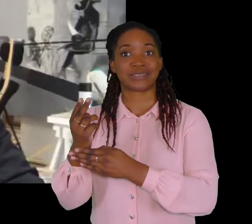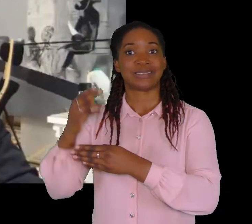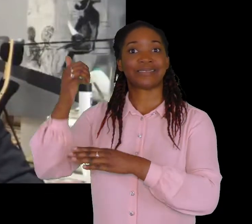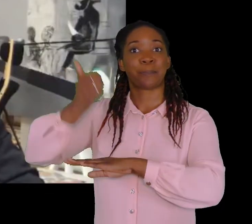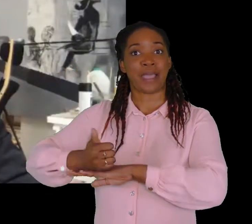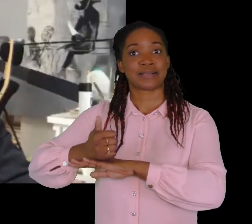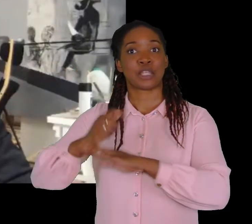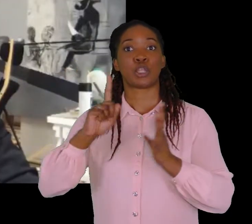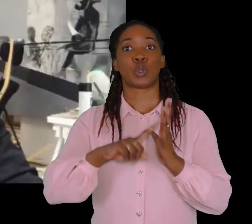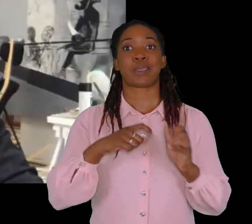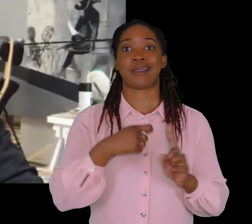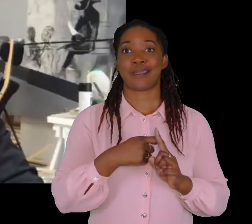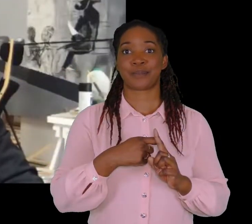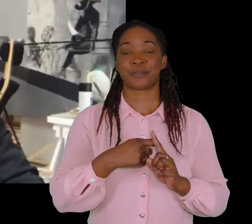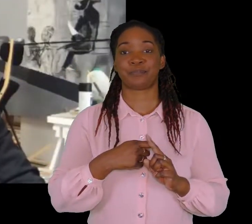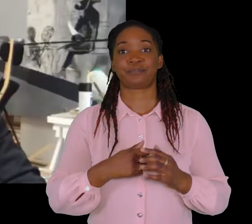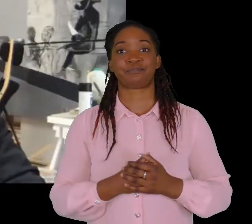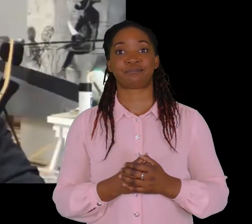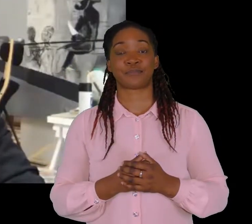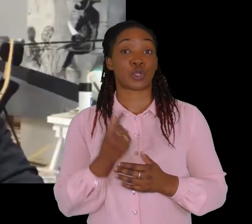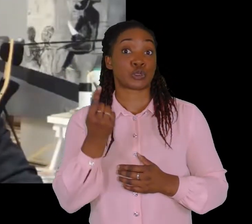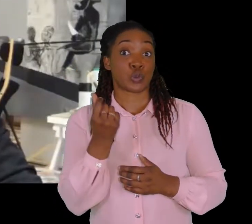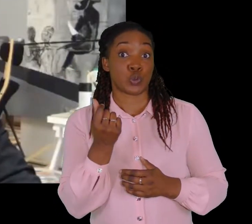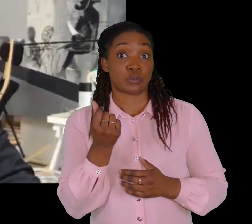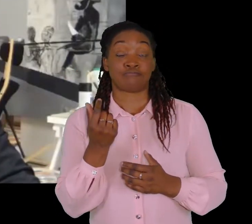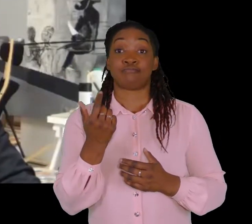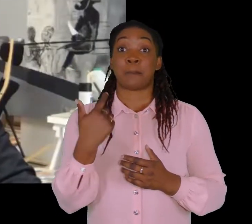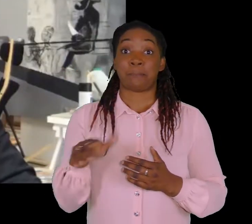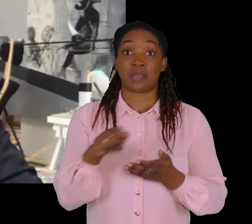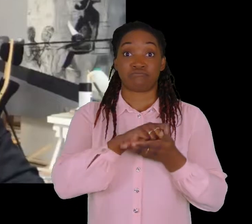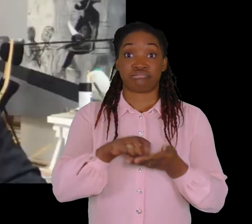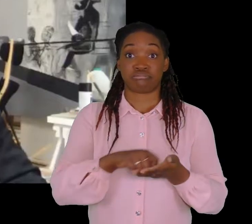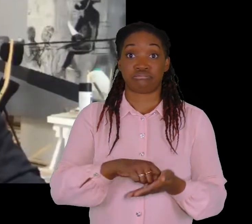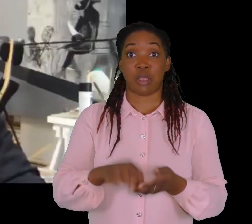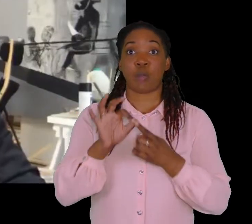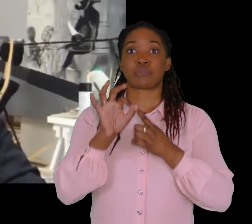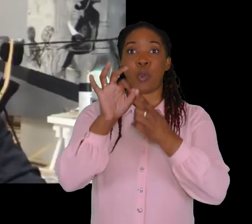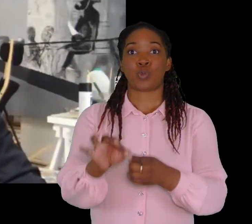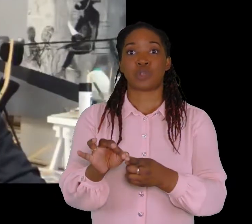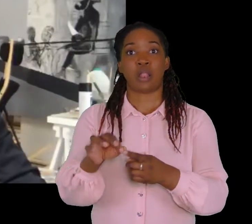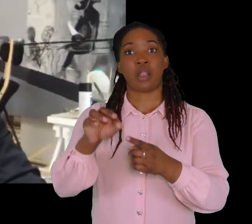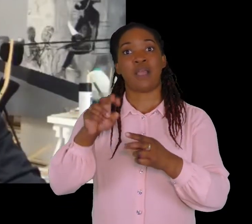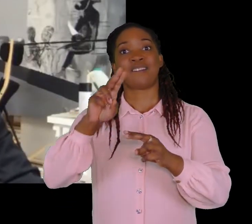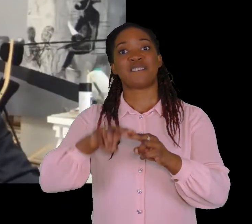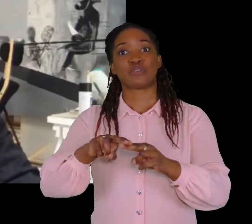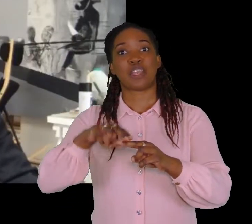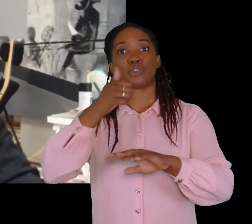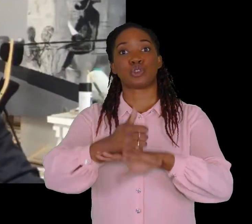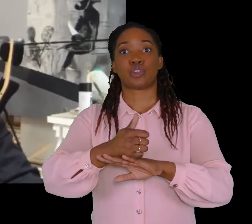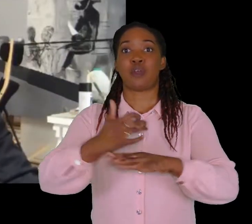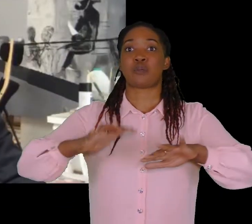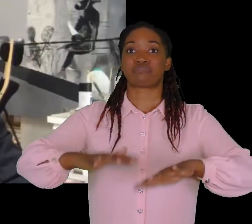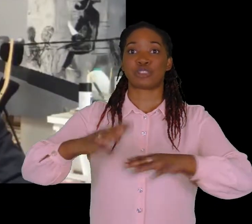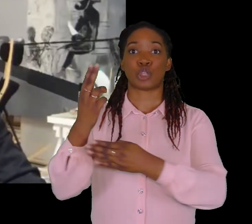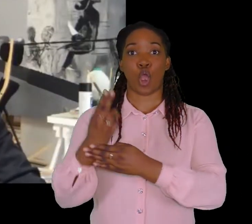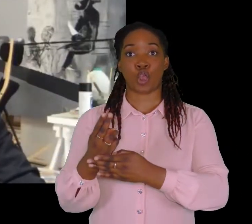UK. So quite soon, we wrote a proposal to the Federation of British Artists, and we were granted